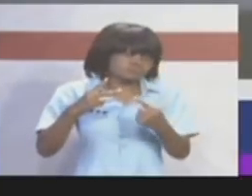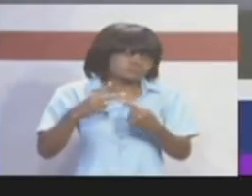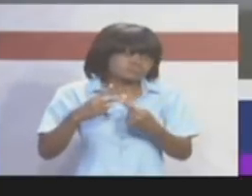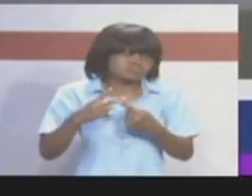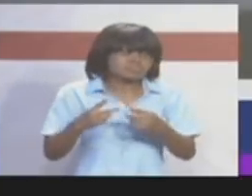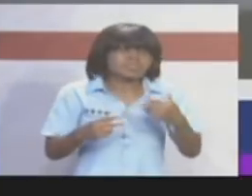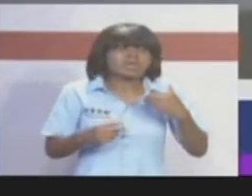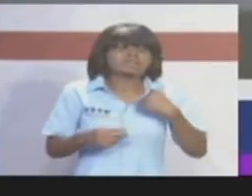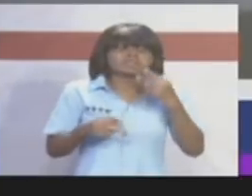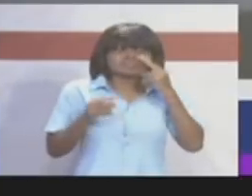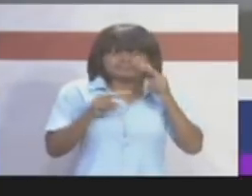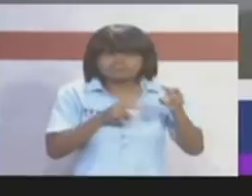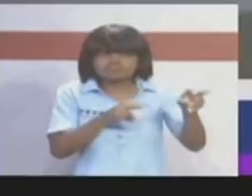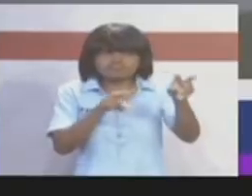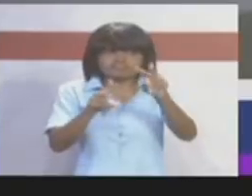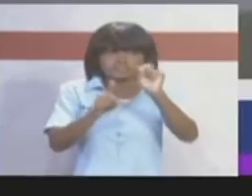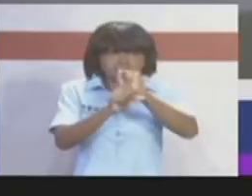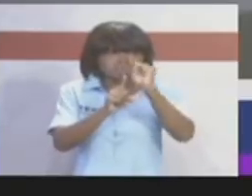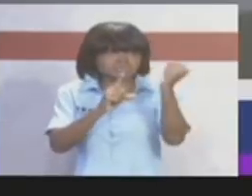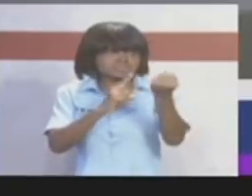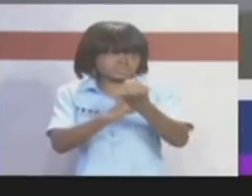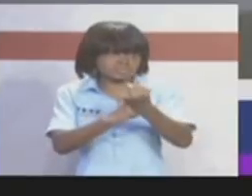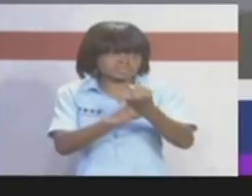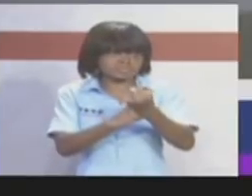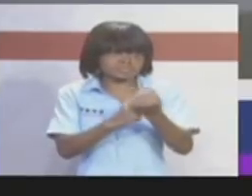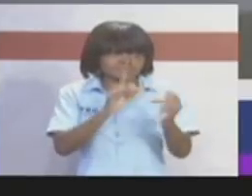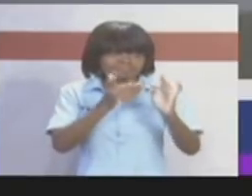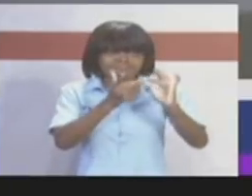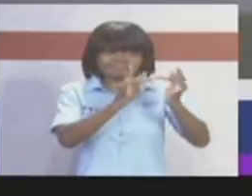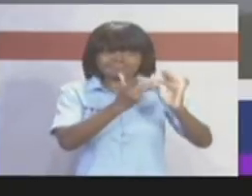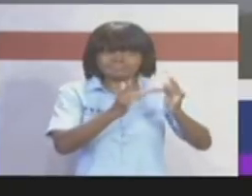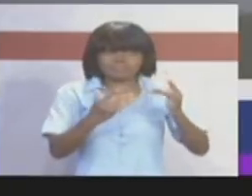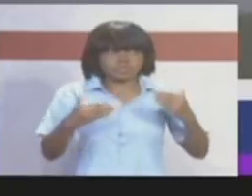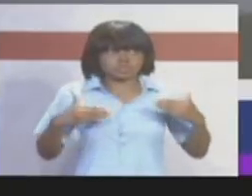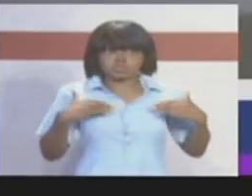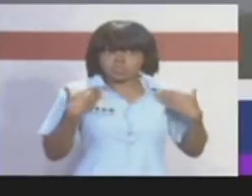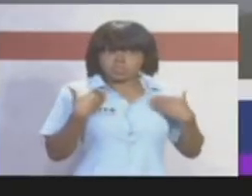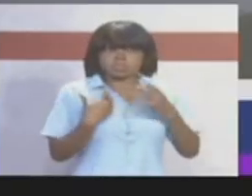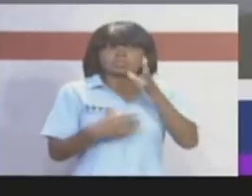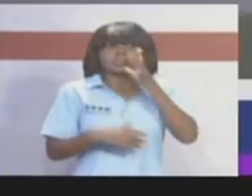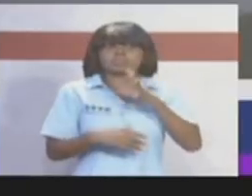a young woman said her father was a fully vaccinated, healthy